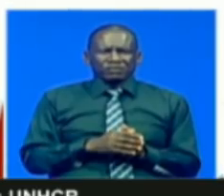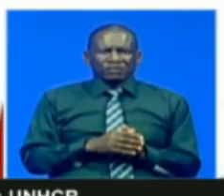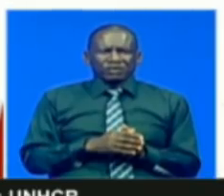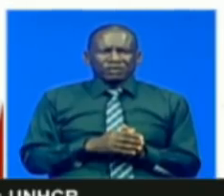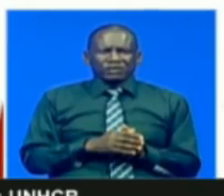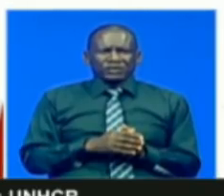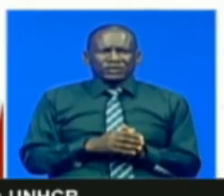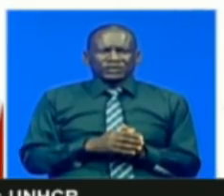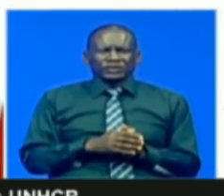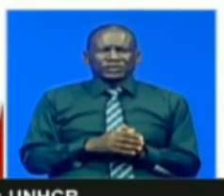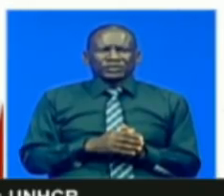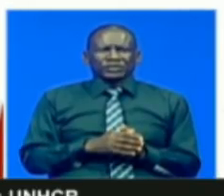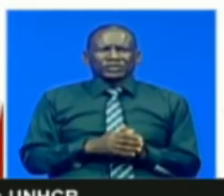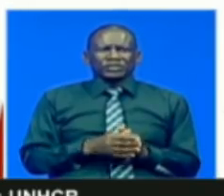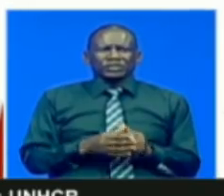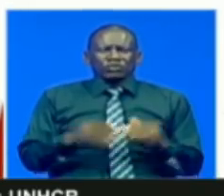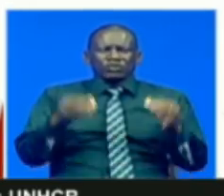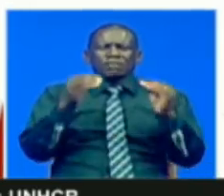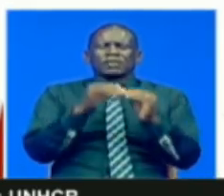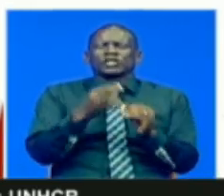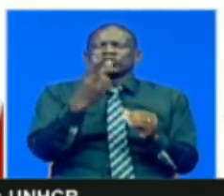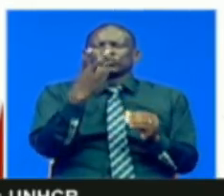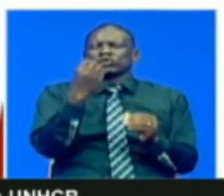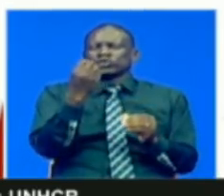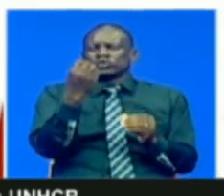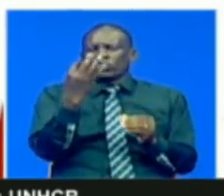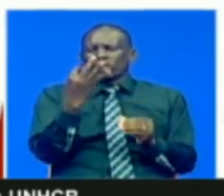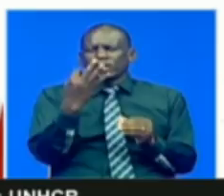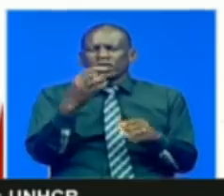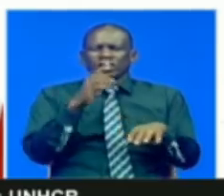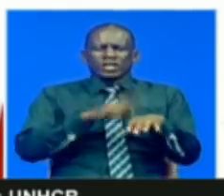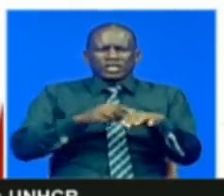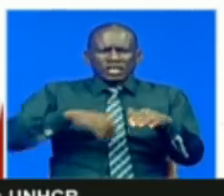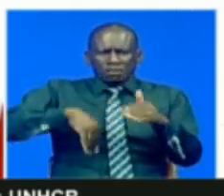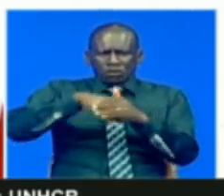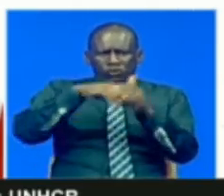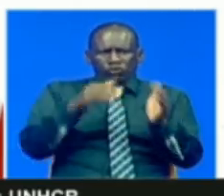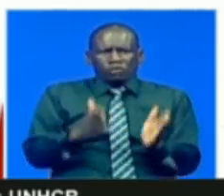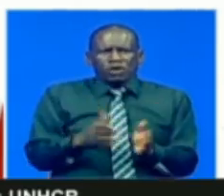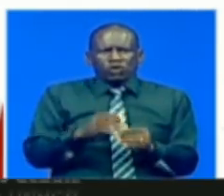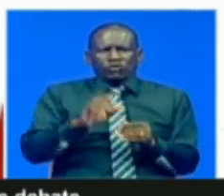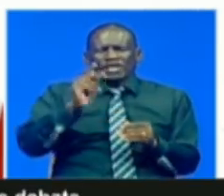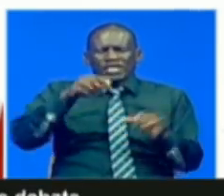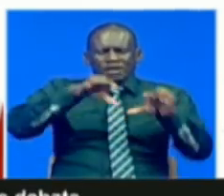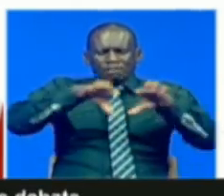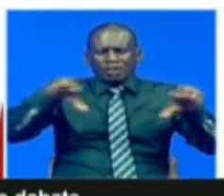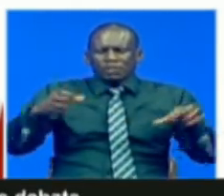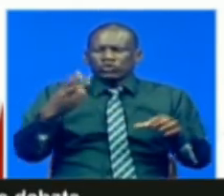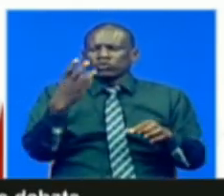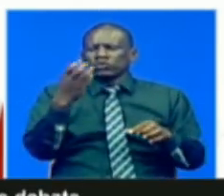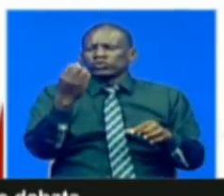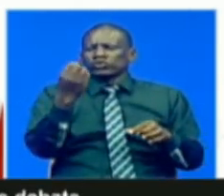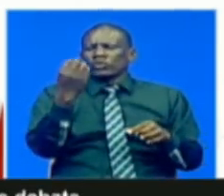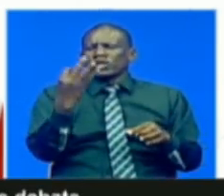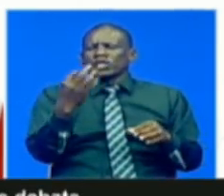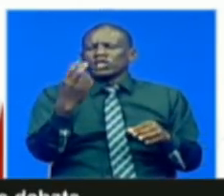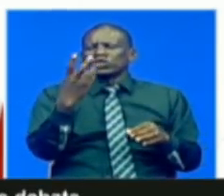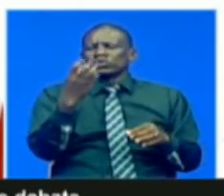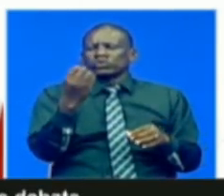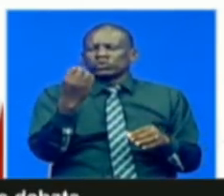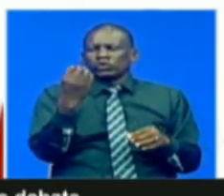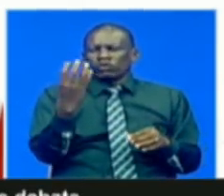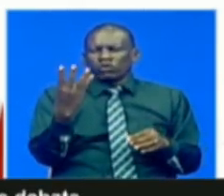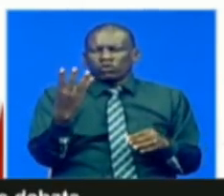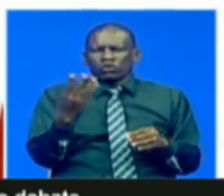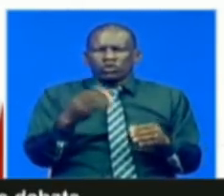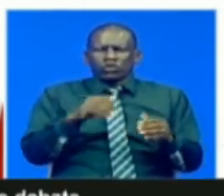First, that was 2003 when I signed for Kenya Pipeline. 2003, yeah. 2003-2004 season. We used to